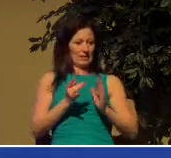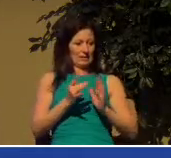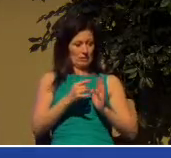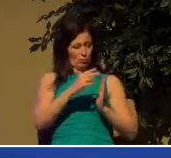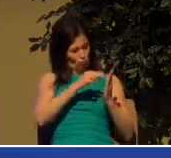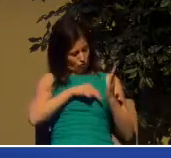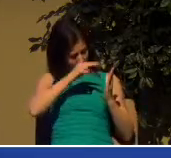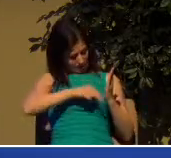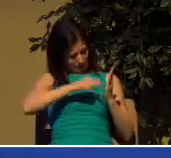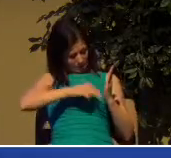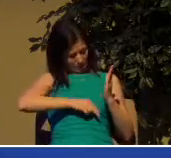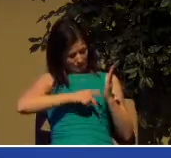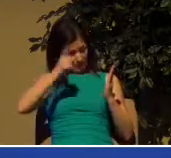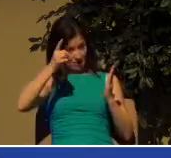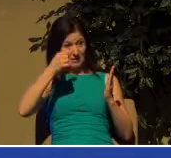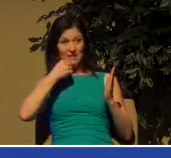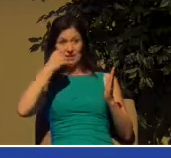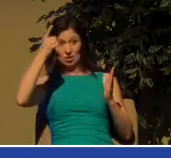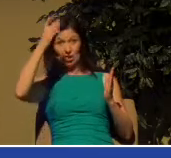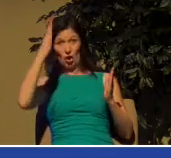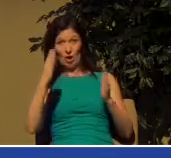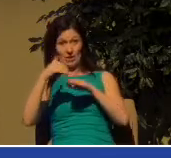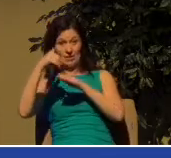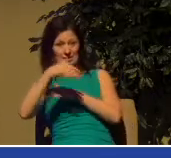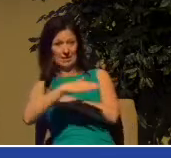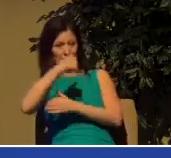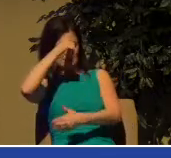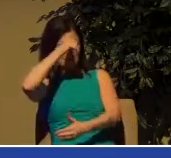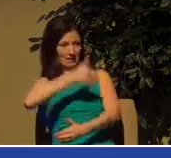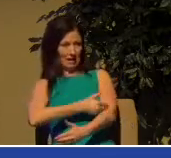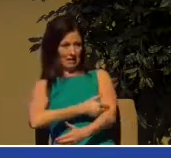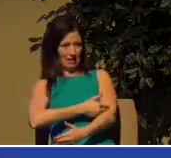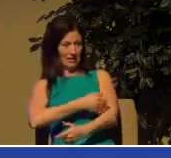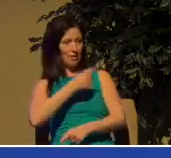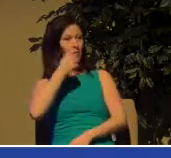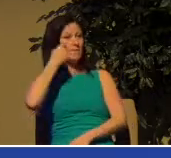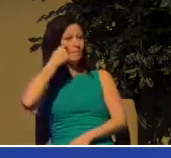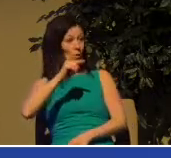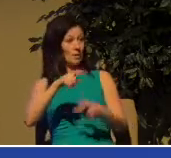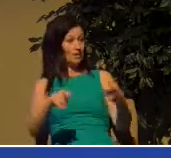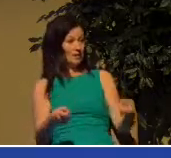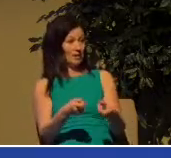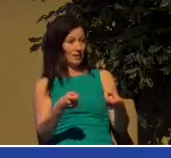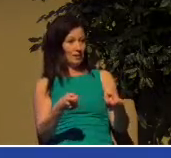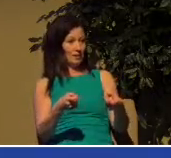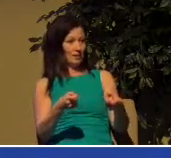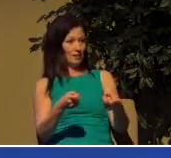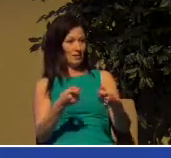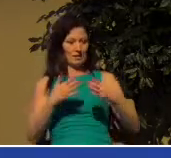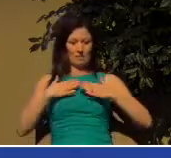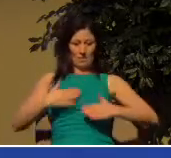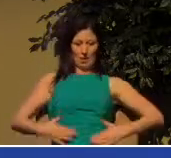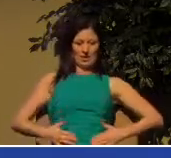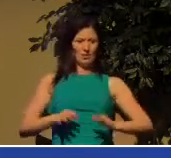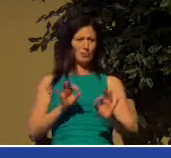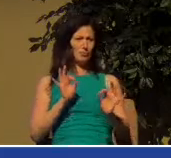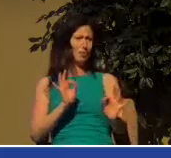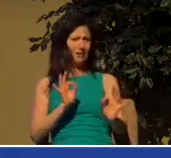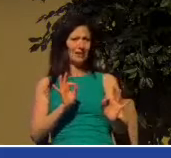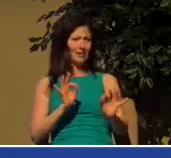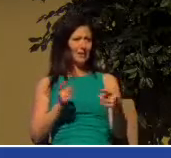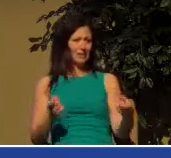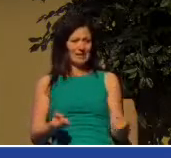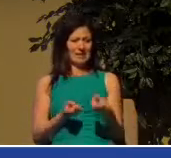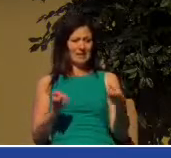Son into the world for sin, so that in His sinless body, He can